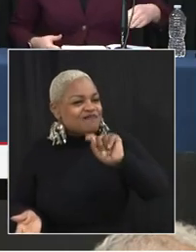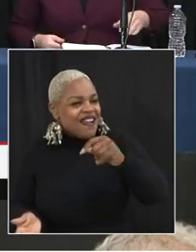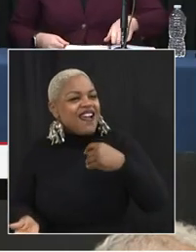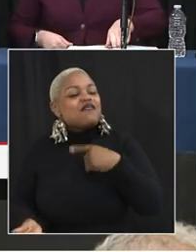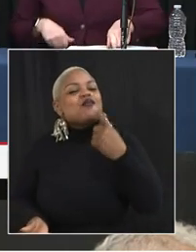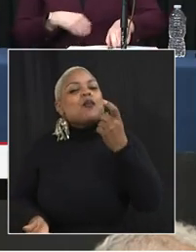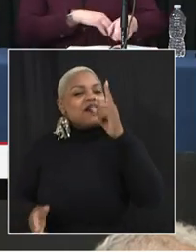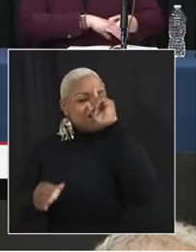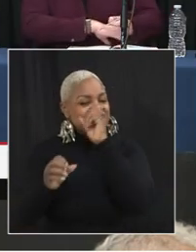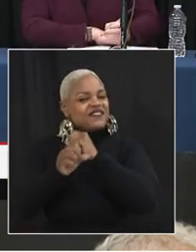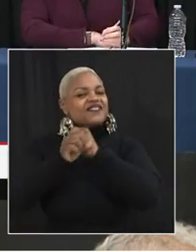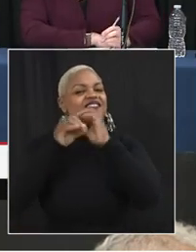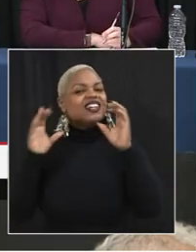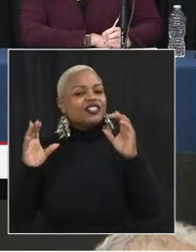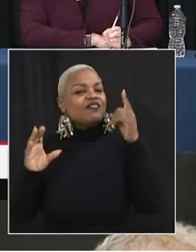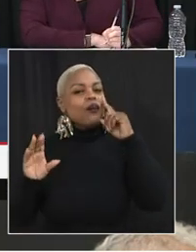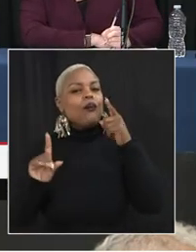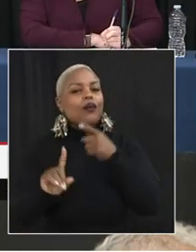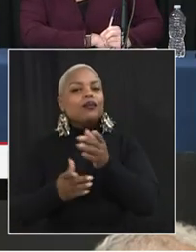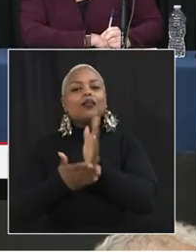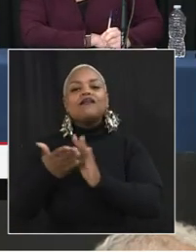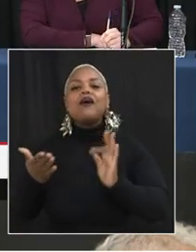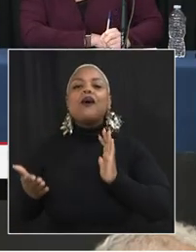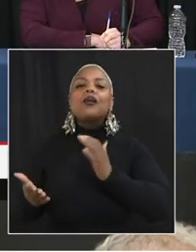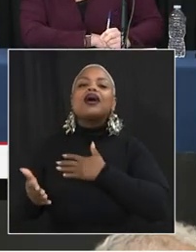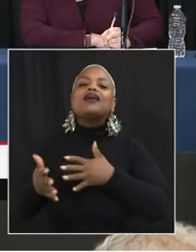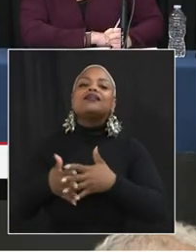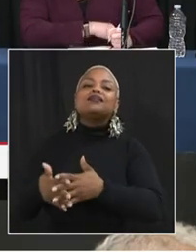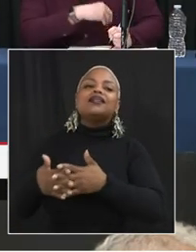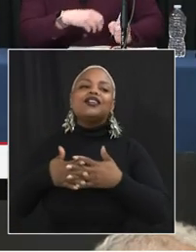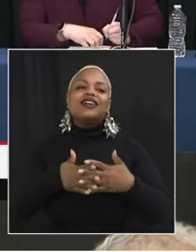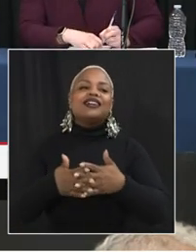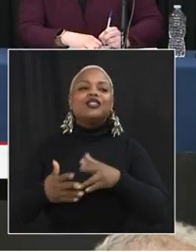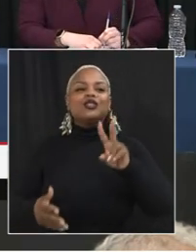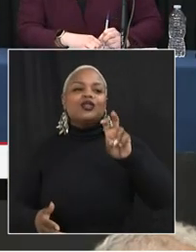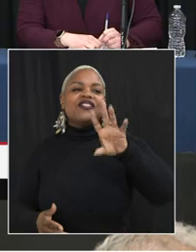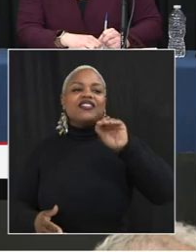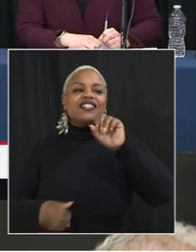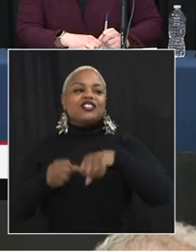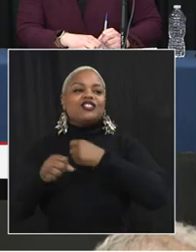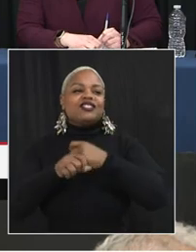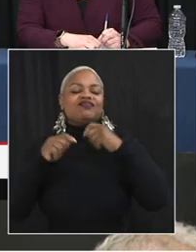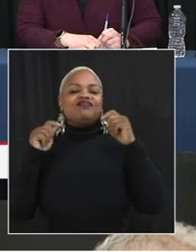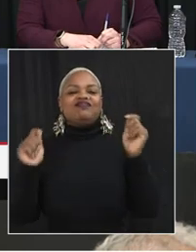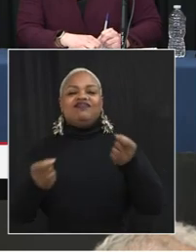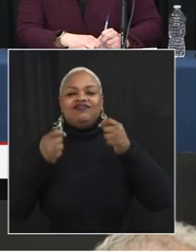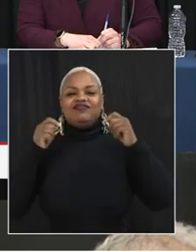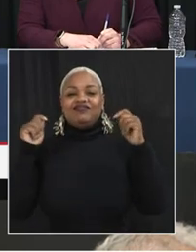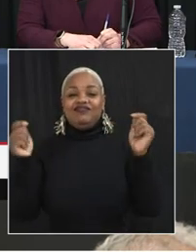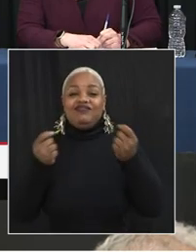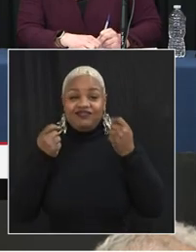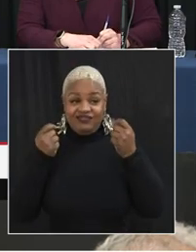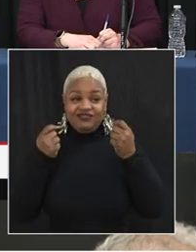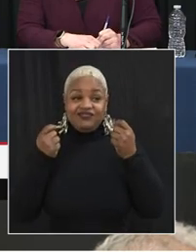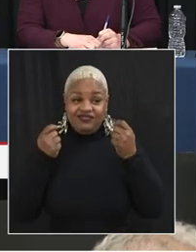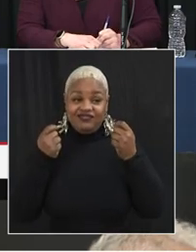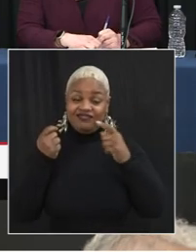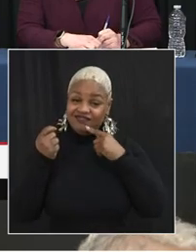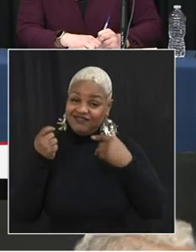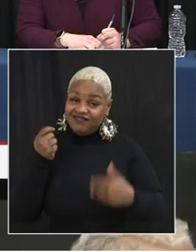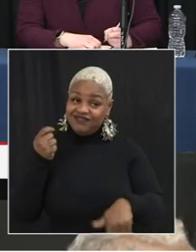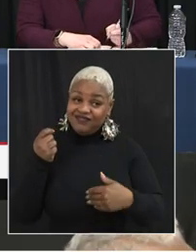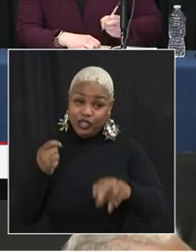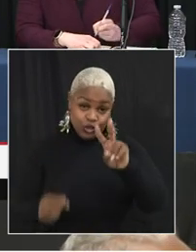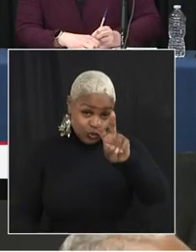for part of our America 250 work, because 250-year birthday